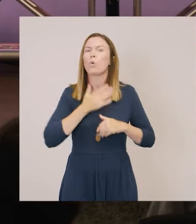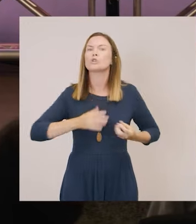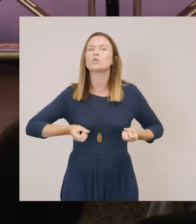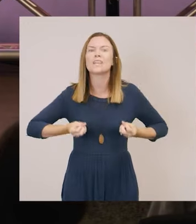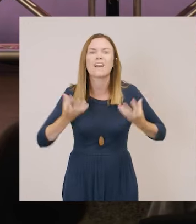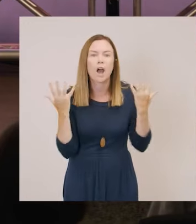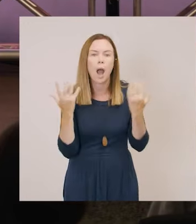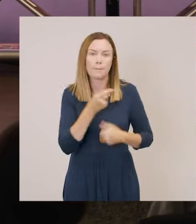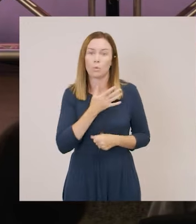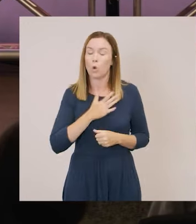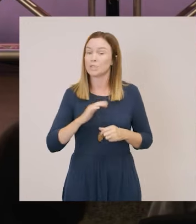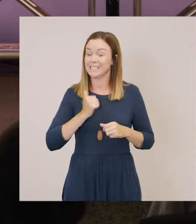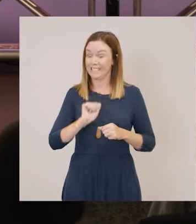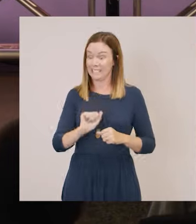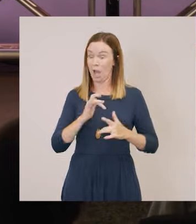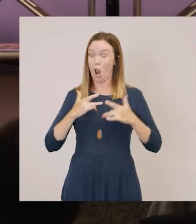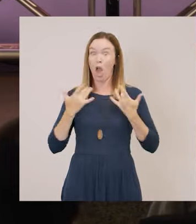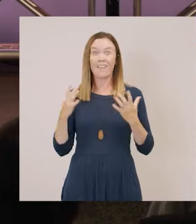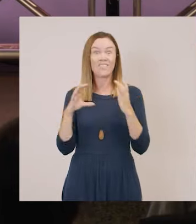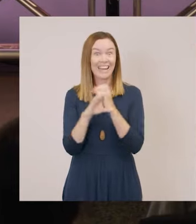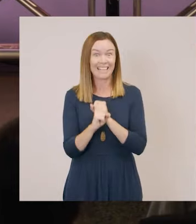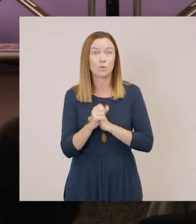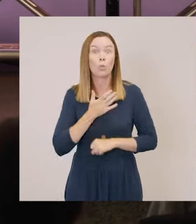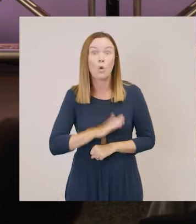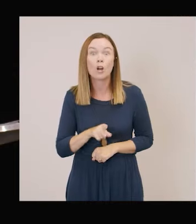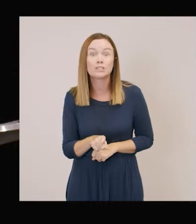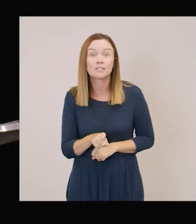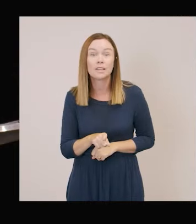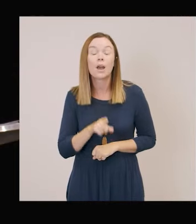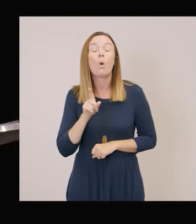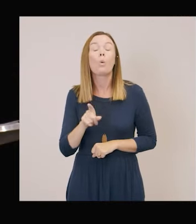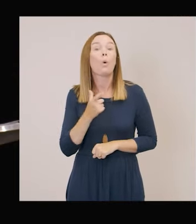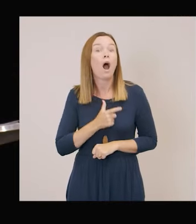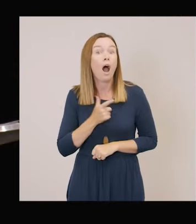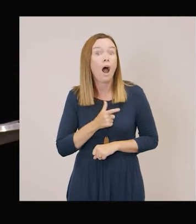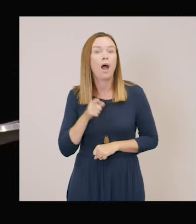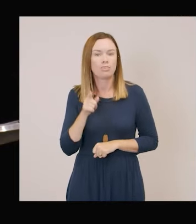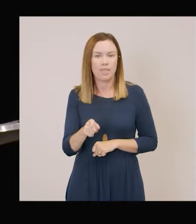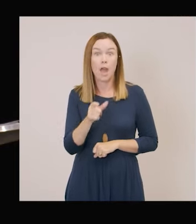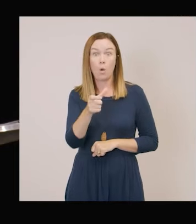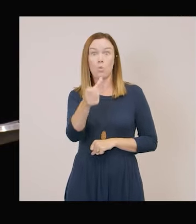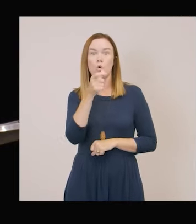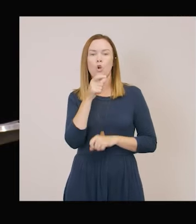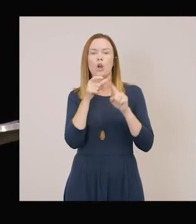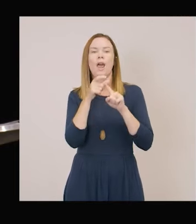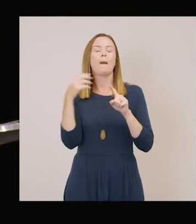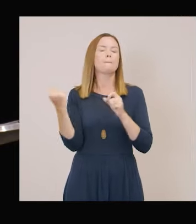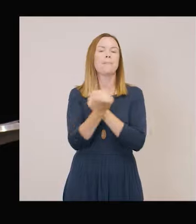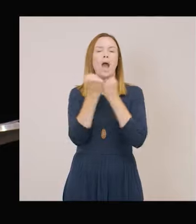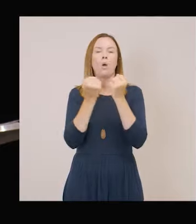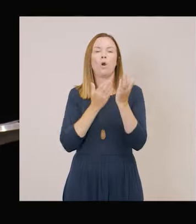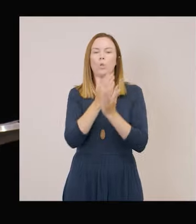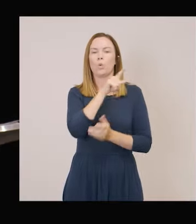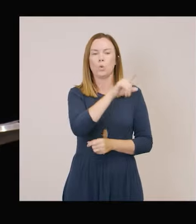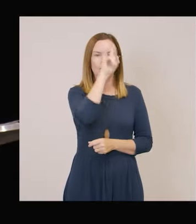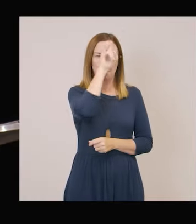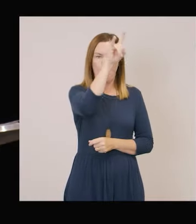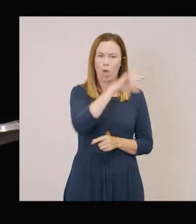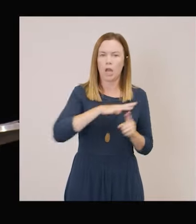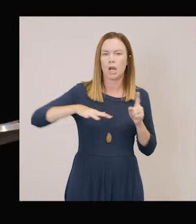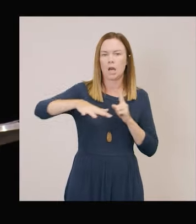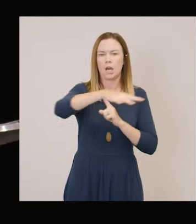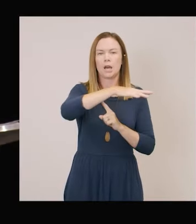He wanted to end his life. Why was that? It was because that word carried demonic power.